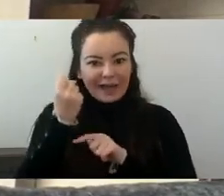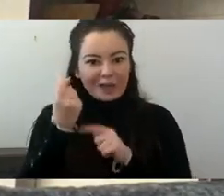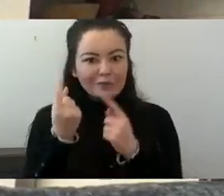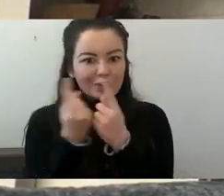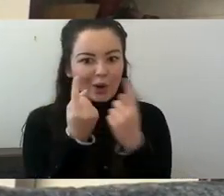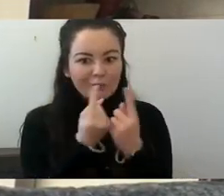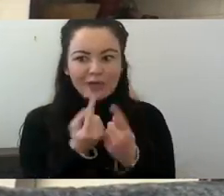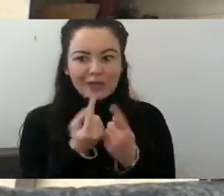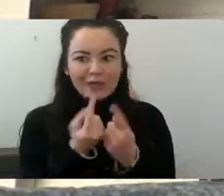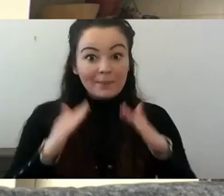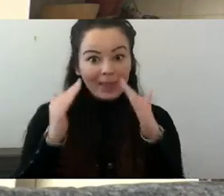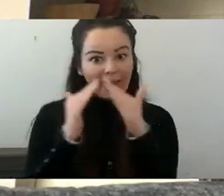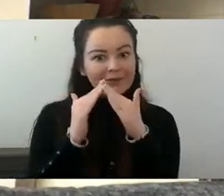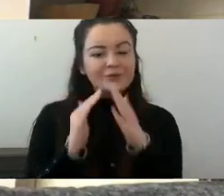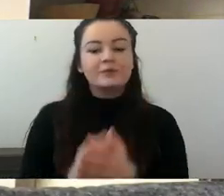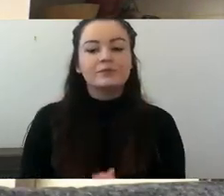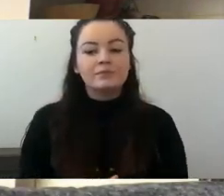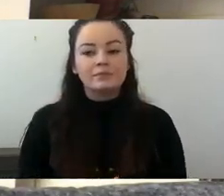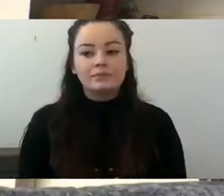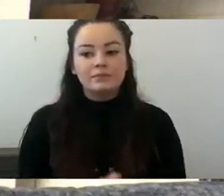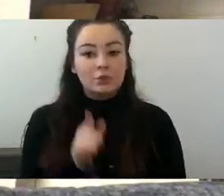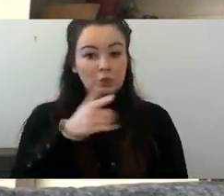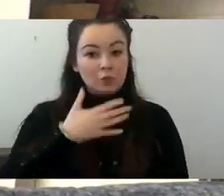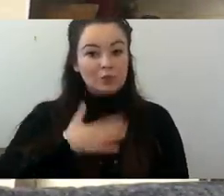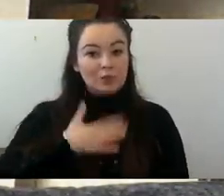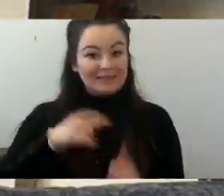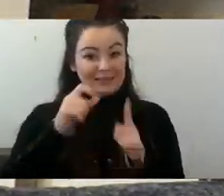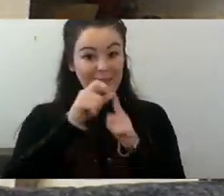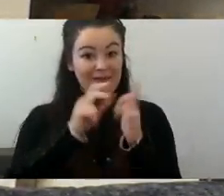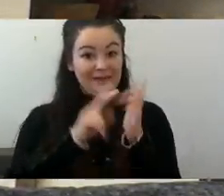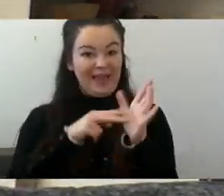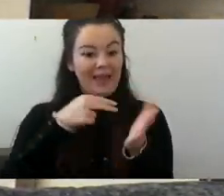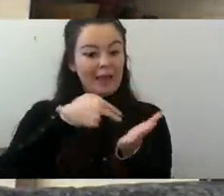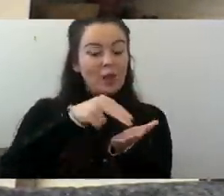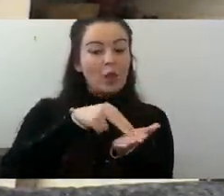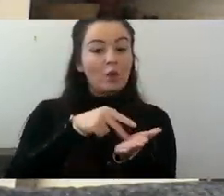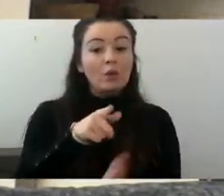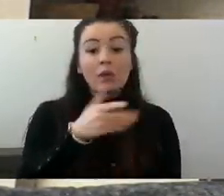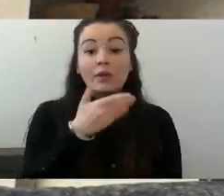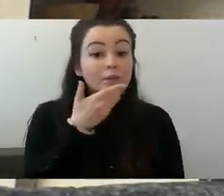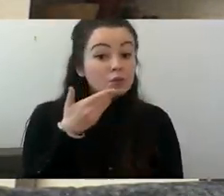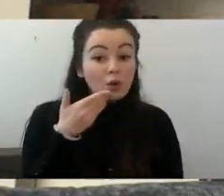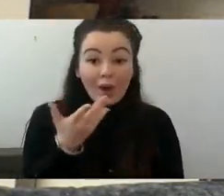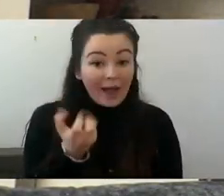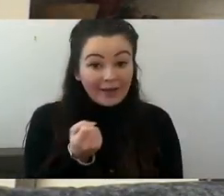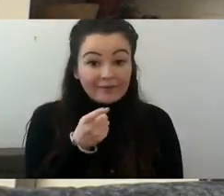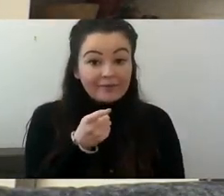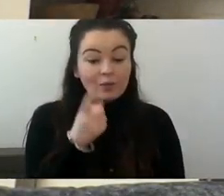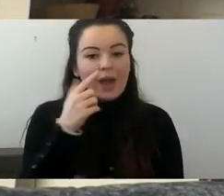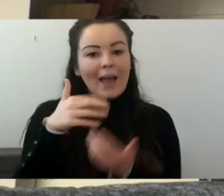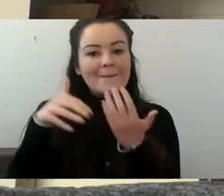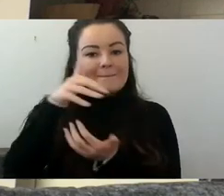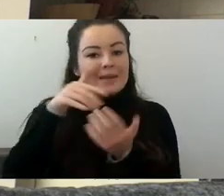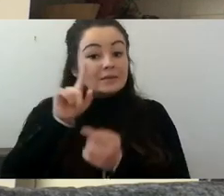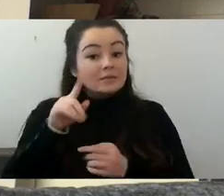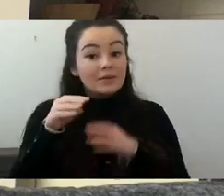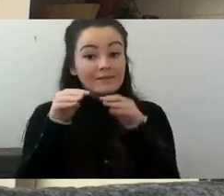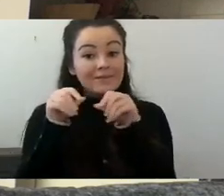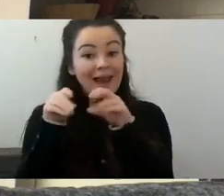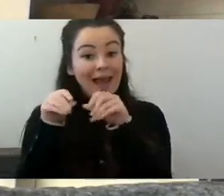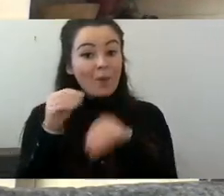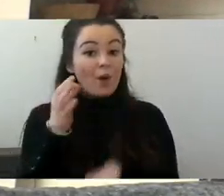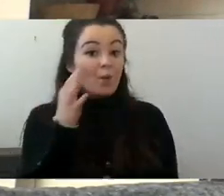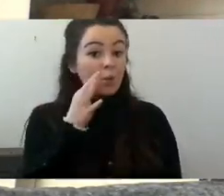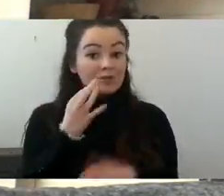objects which we've got in the house. You will need either some PVA glue, or if you don't have PVA glue you can mix equal quantities